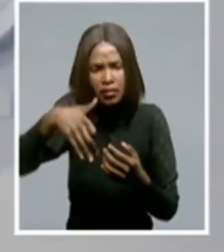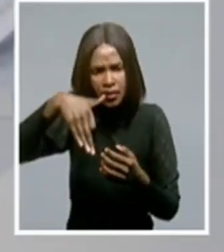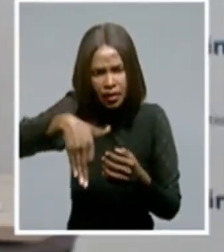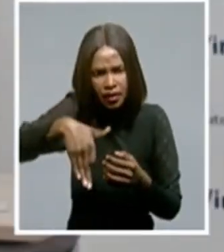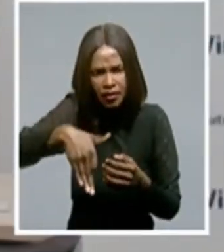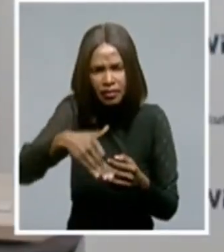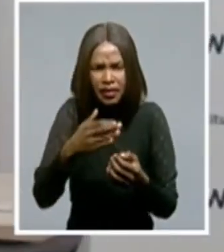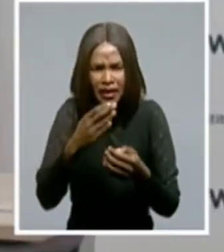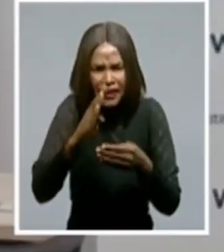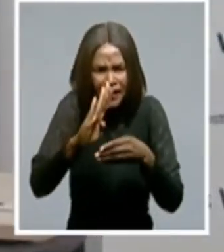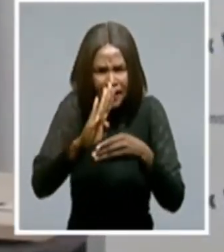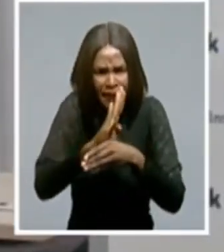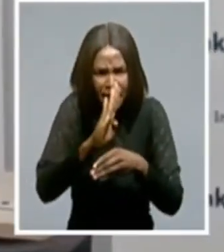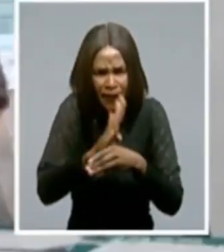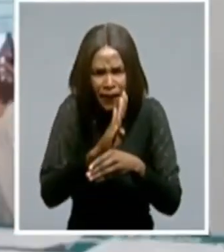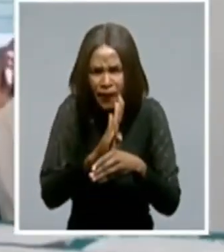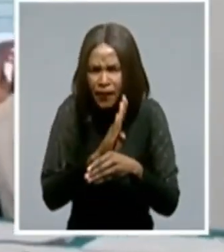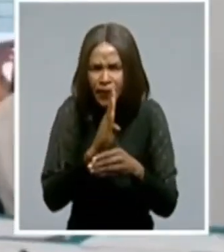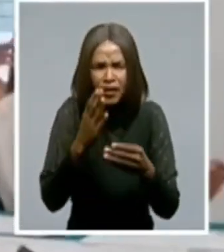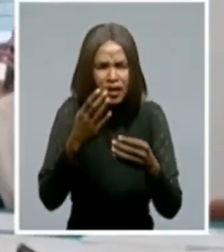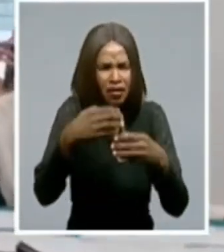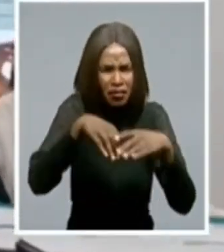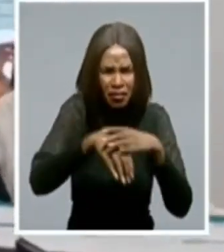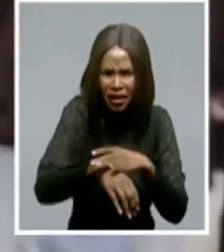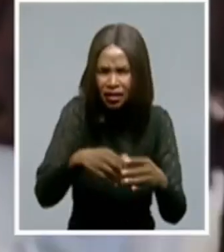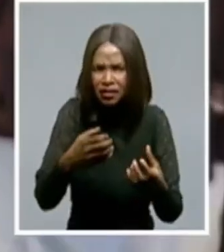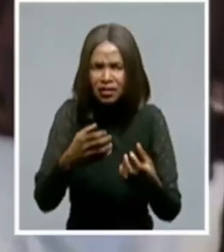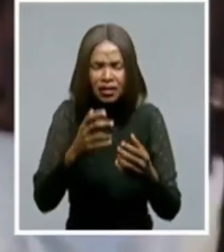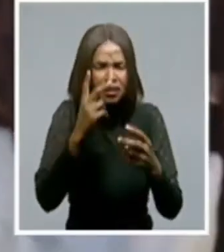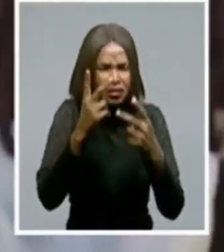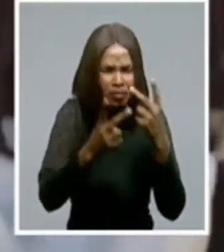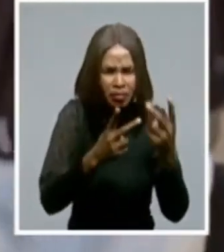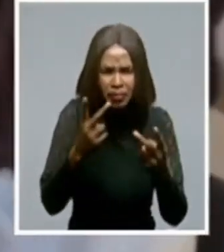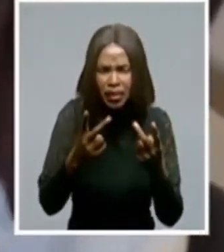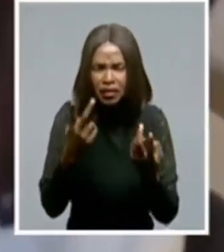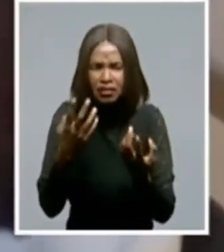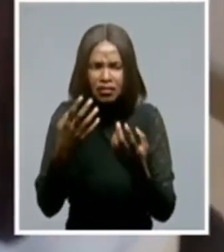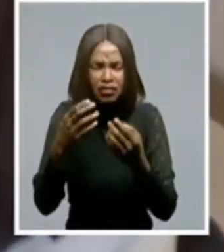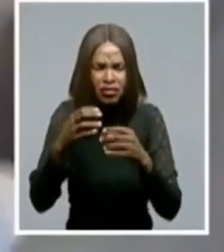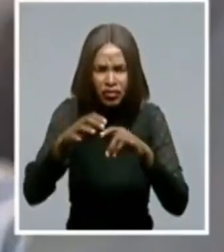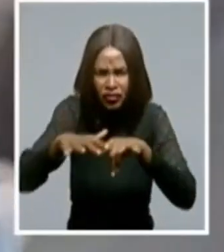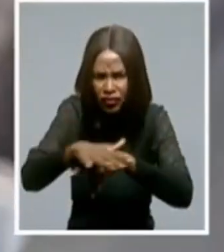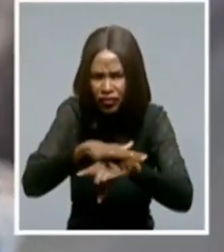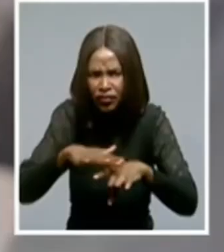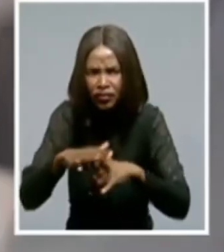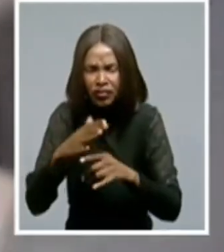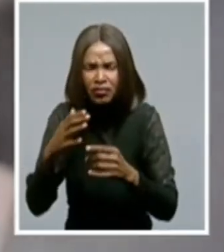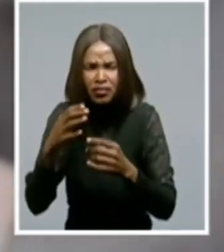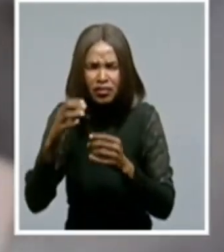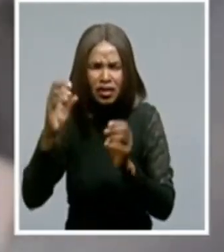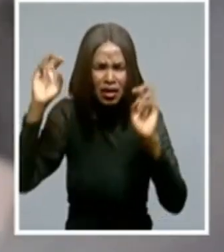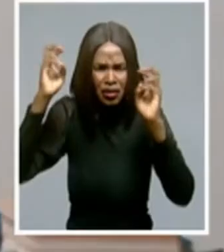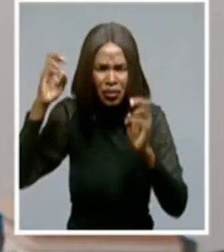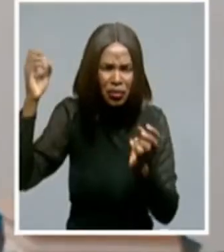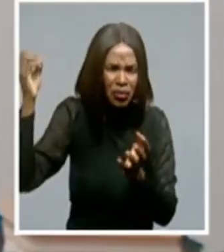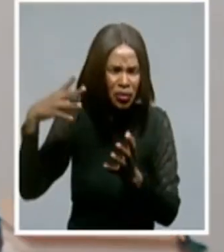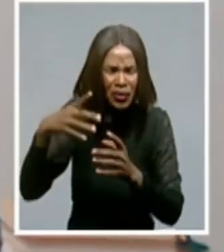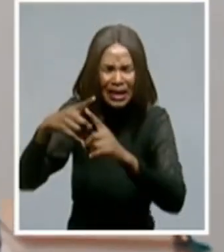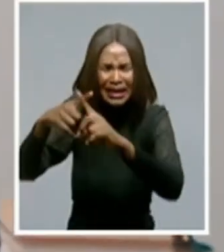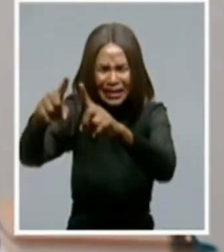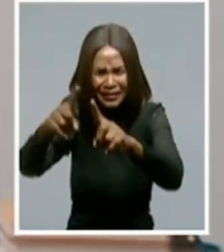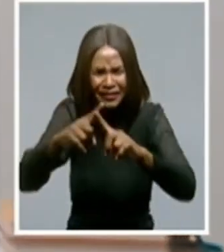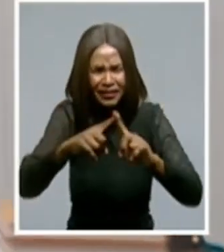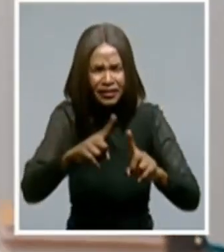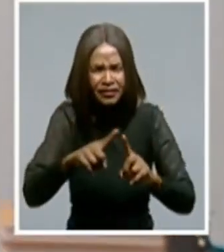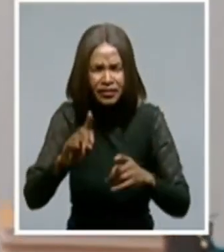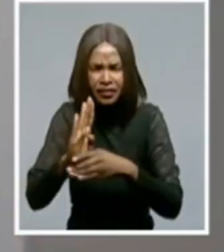really just in our primary sector, and that is really mining and extraction. So we're extracting just our raw materials and then exporting them. But now